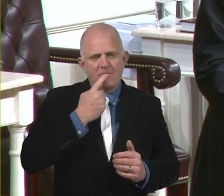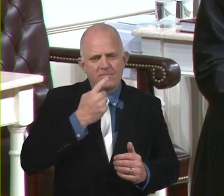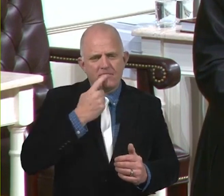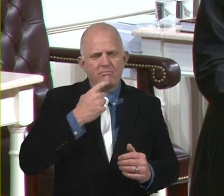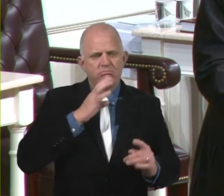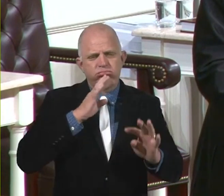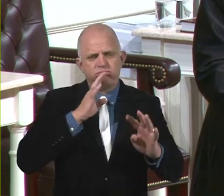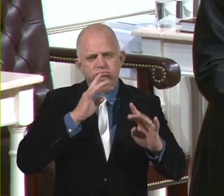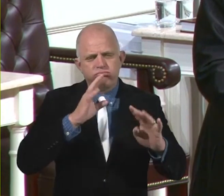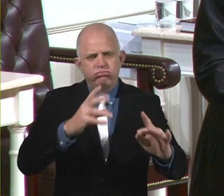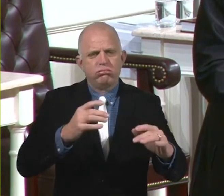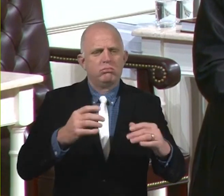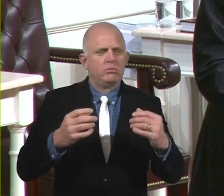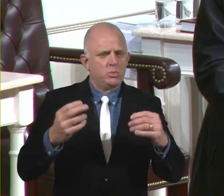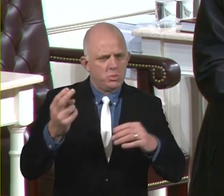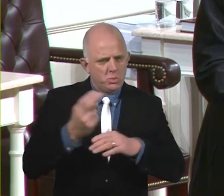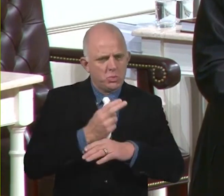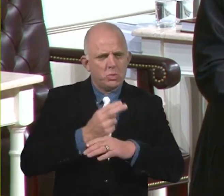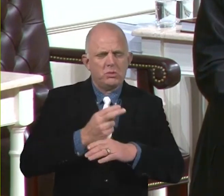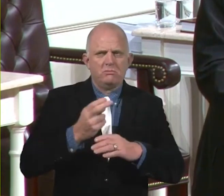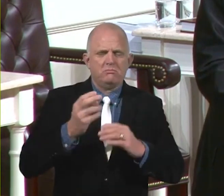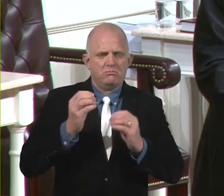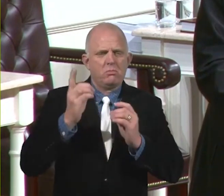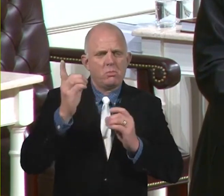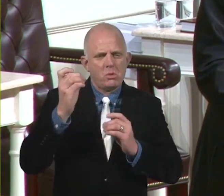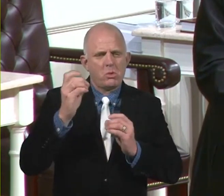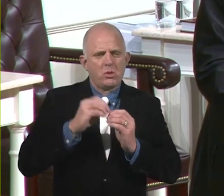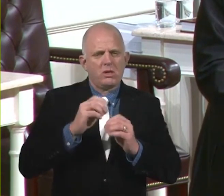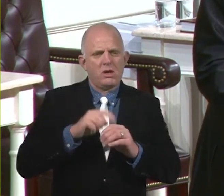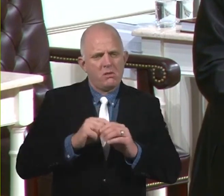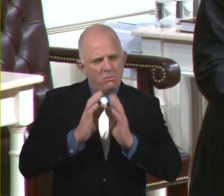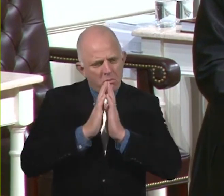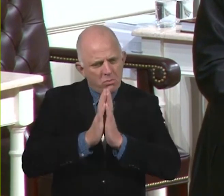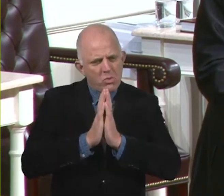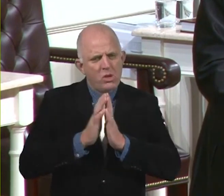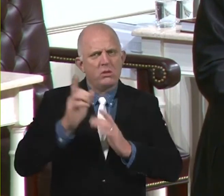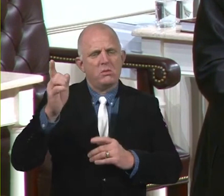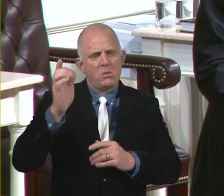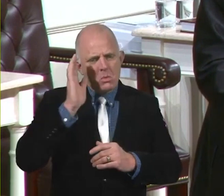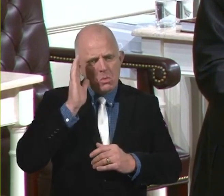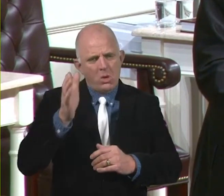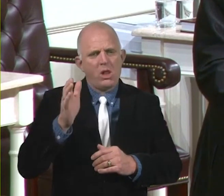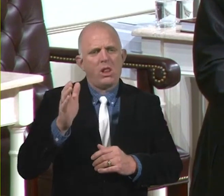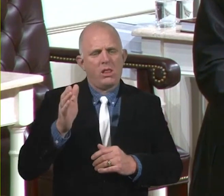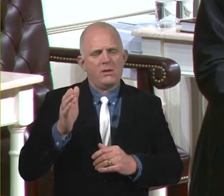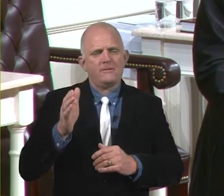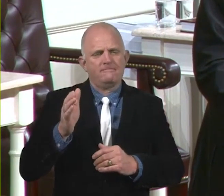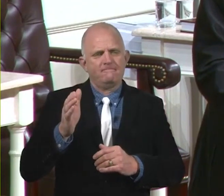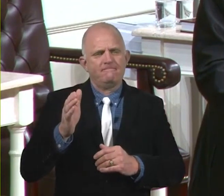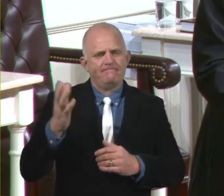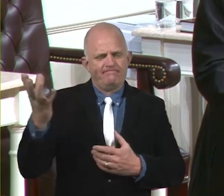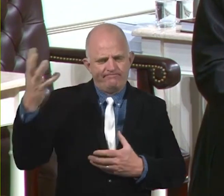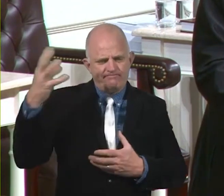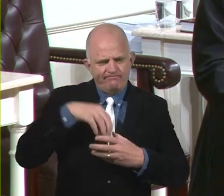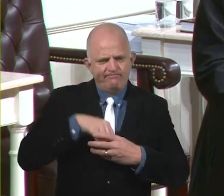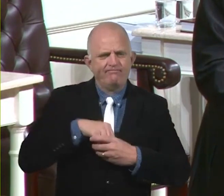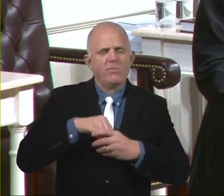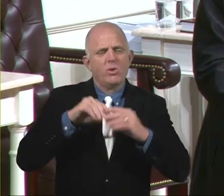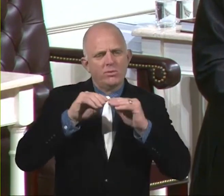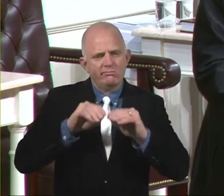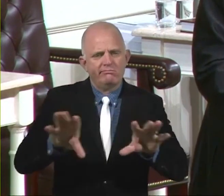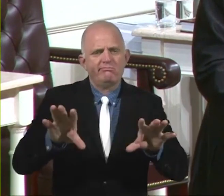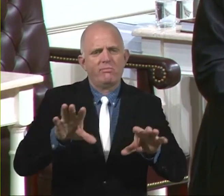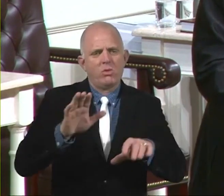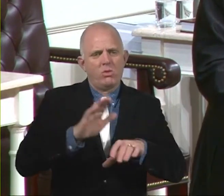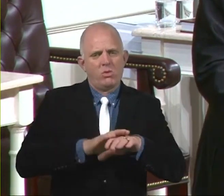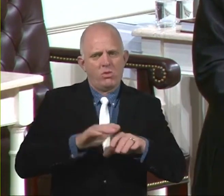and use them one more time? I pray you will, and you'll flow upon this crowd